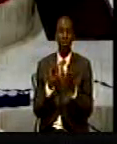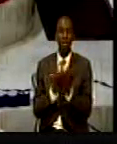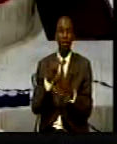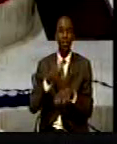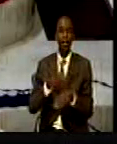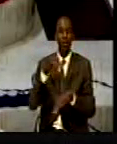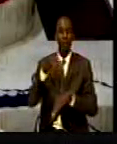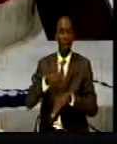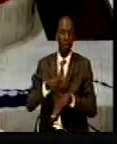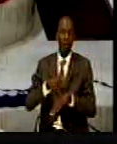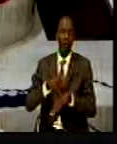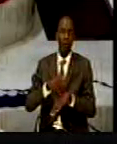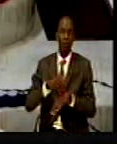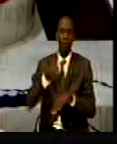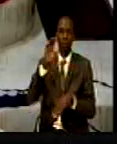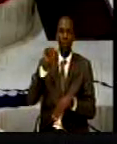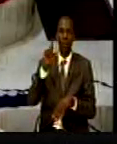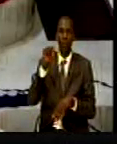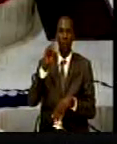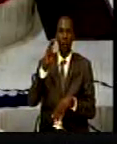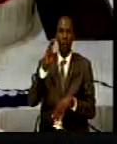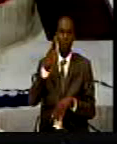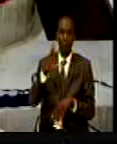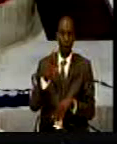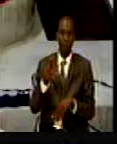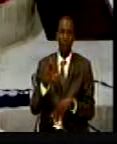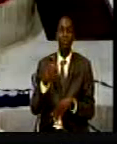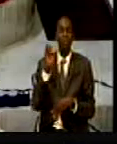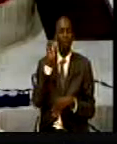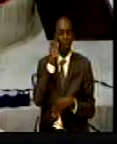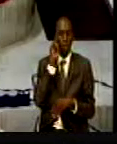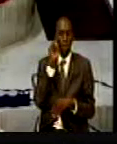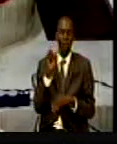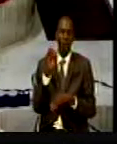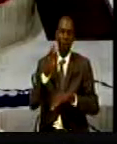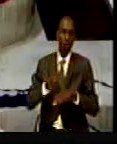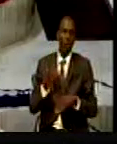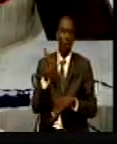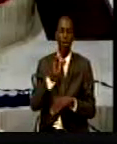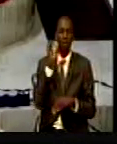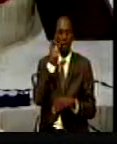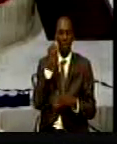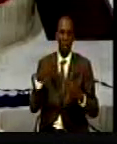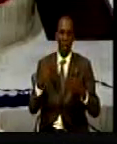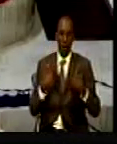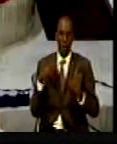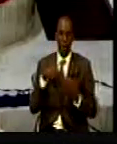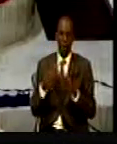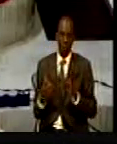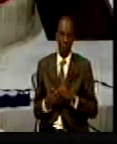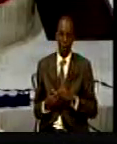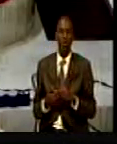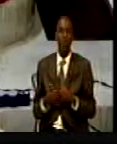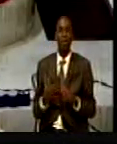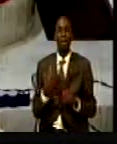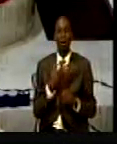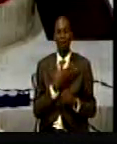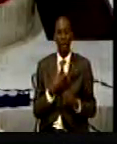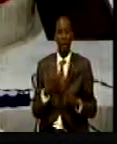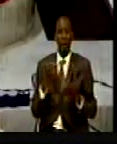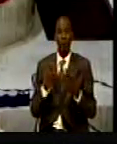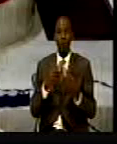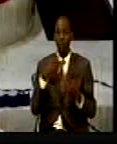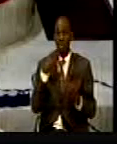at the back there. When he said we should lay our hand where he's paining us, I lay my hand on my tummy. I want to tell you that immediately